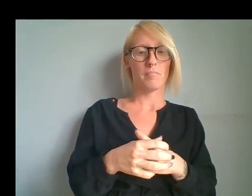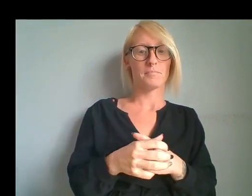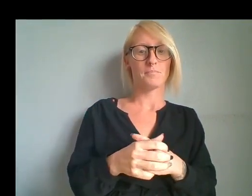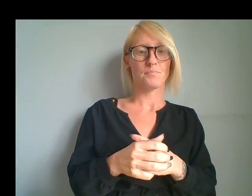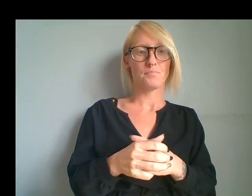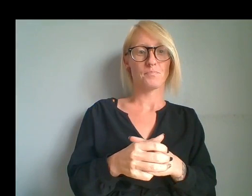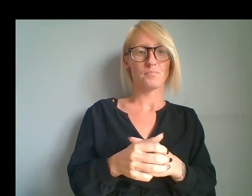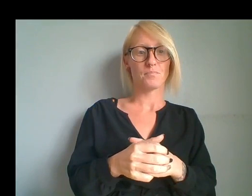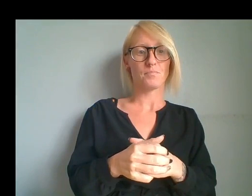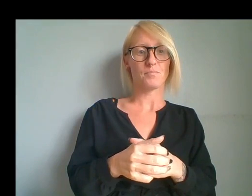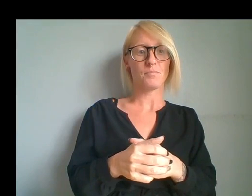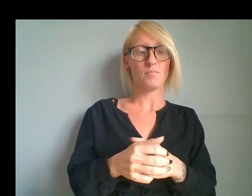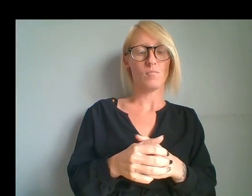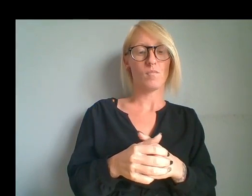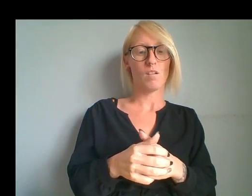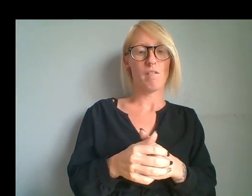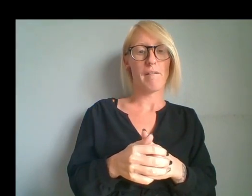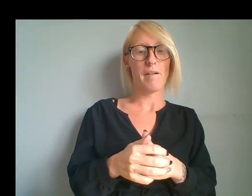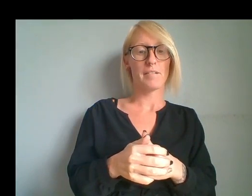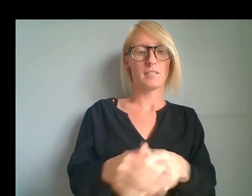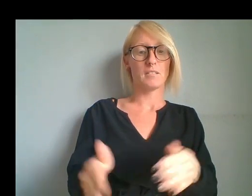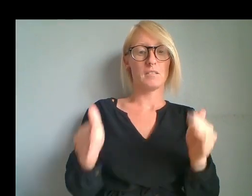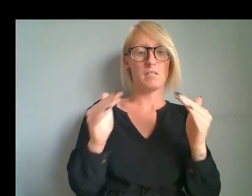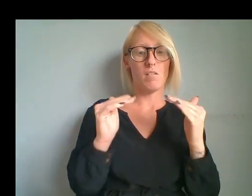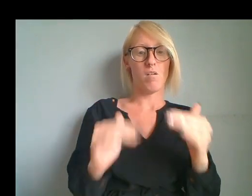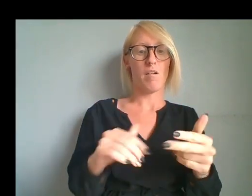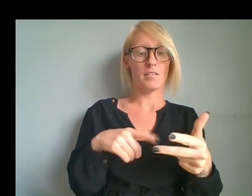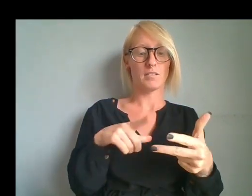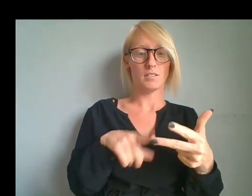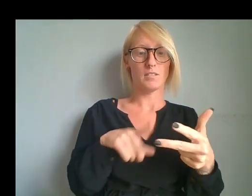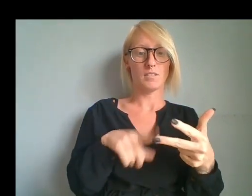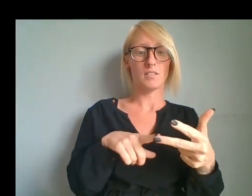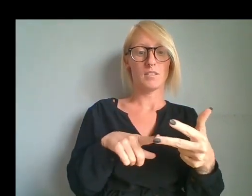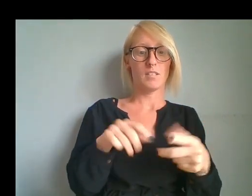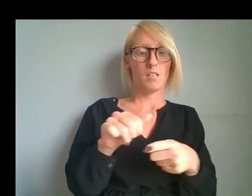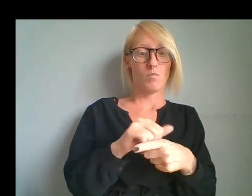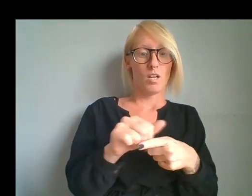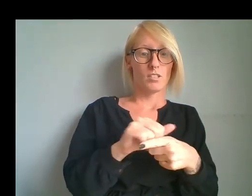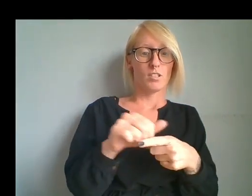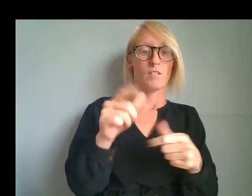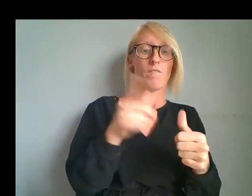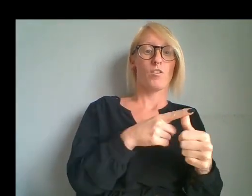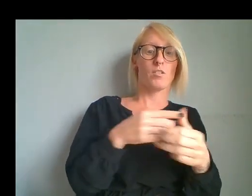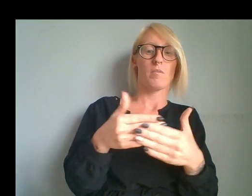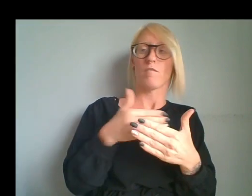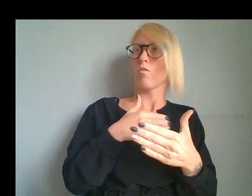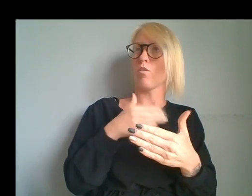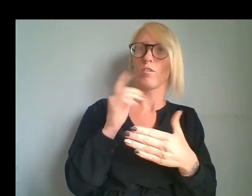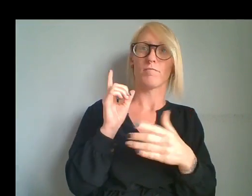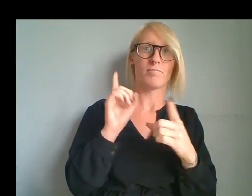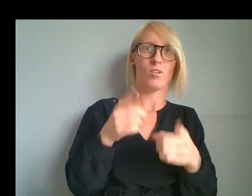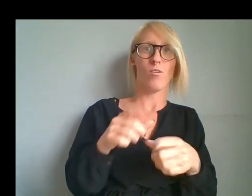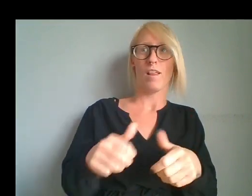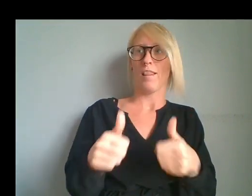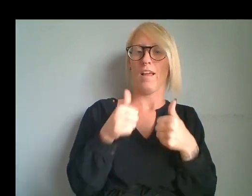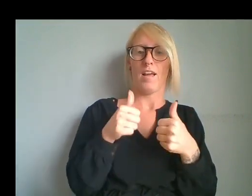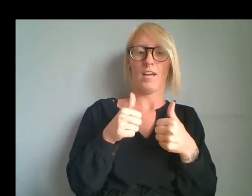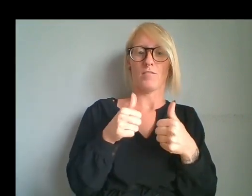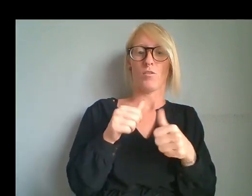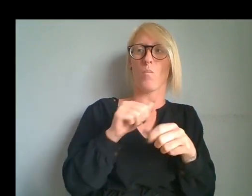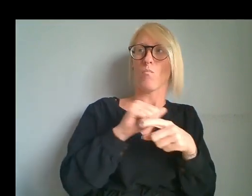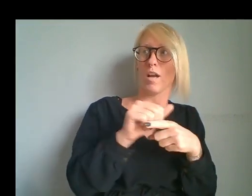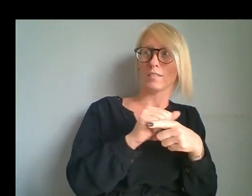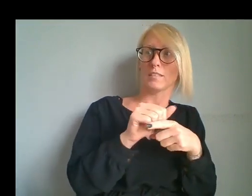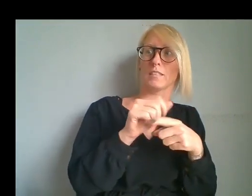to have the time to do it. And then back again, the practice blogging. I mean, even if you don't, the suggestion I made a little